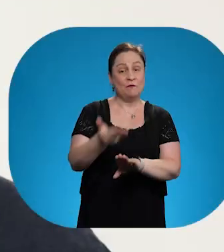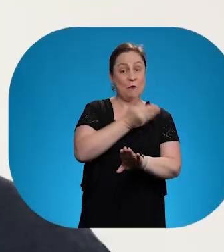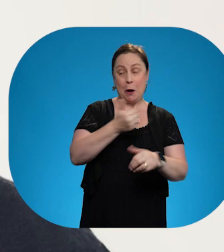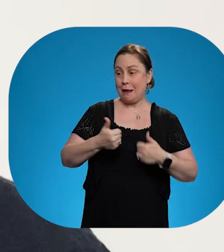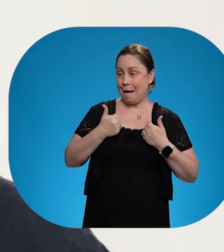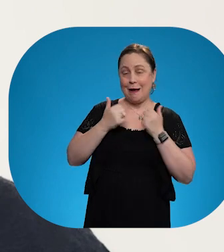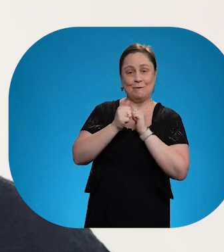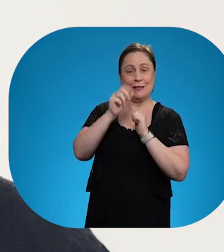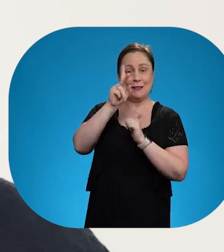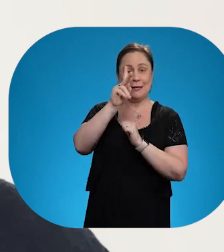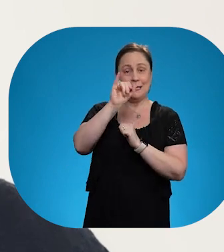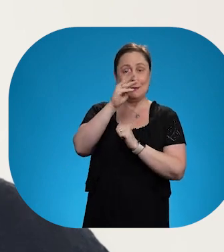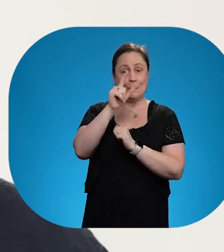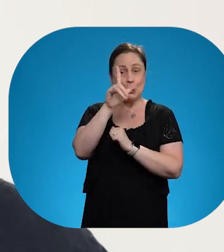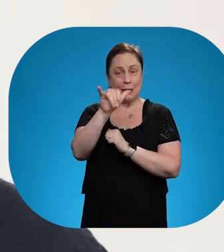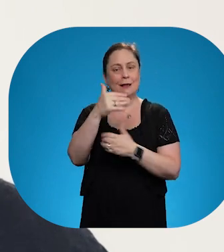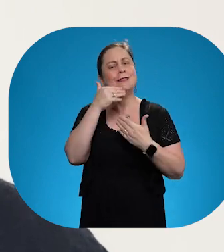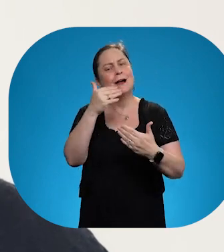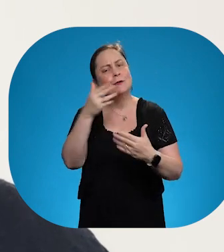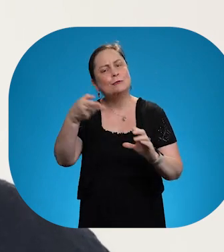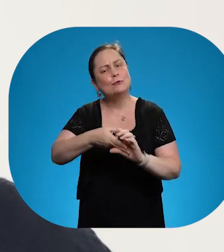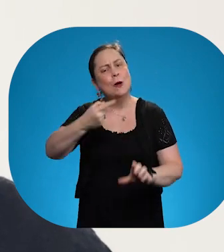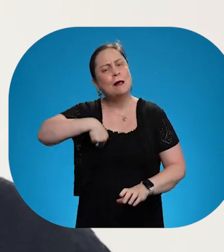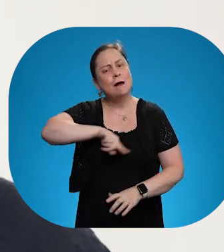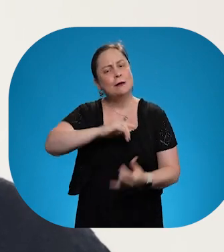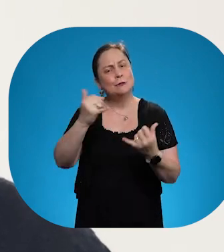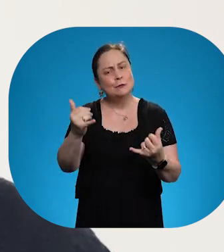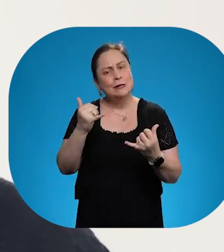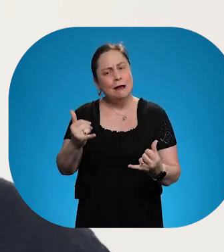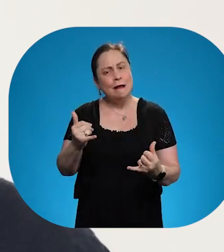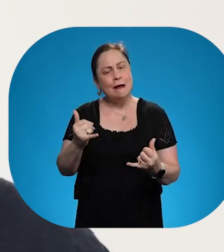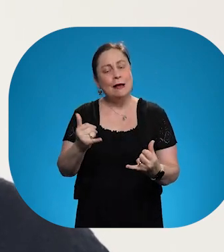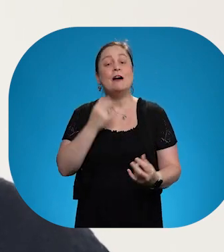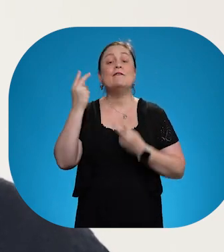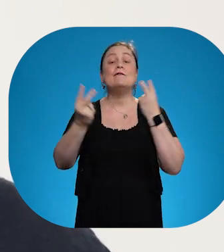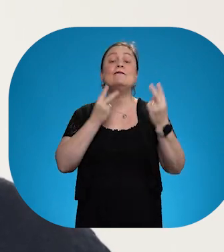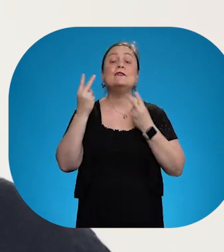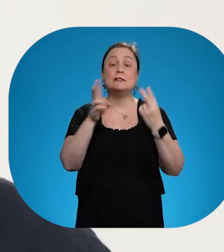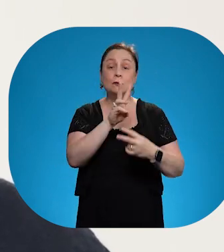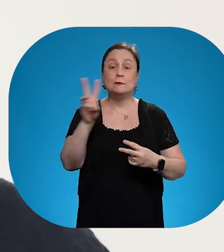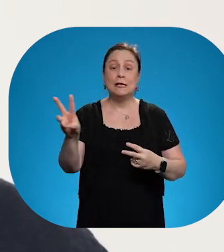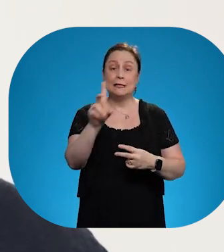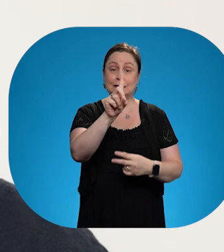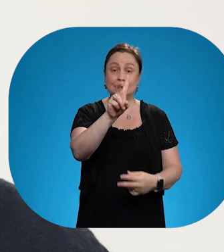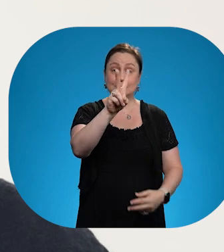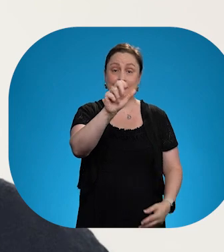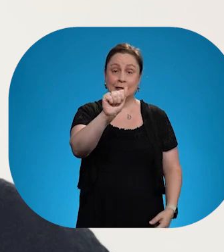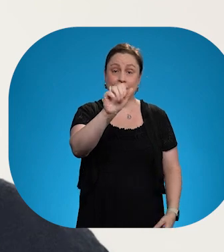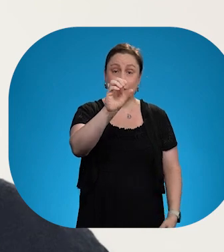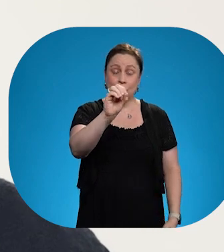Before we go live to Kimberly, I want to thank you for joining us today and invite you to visit the website at